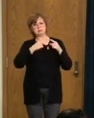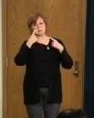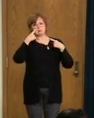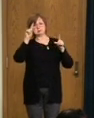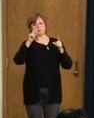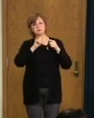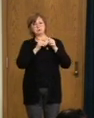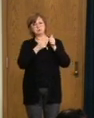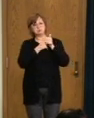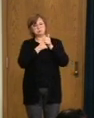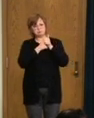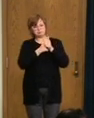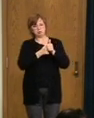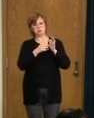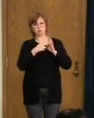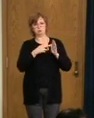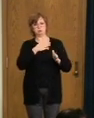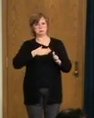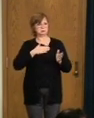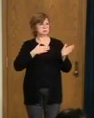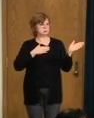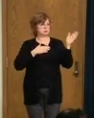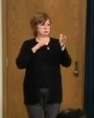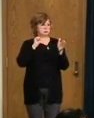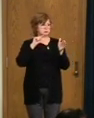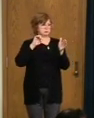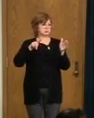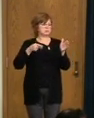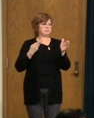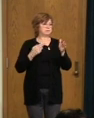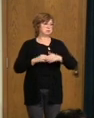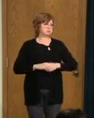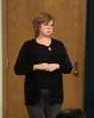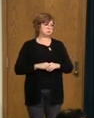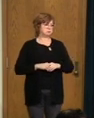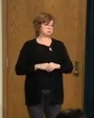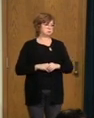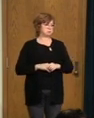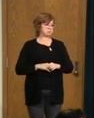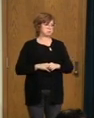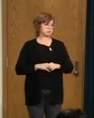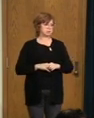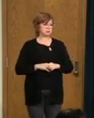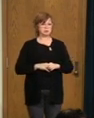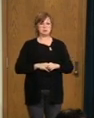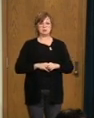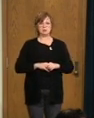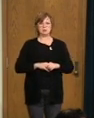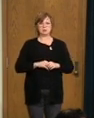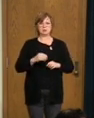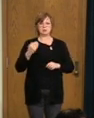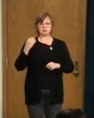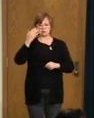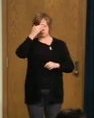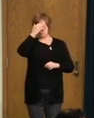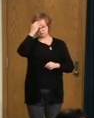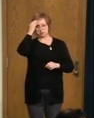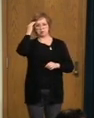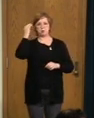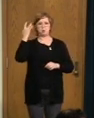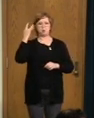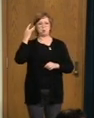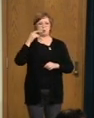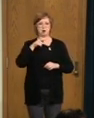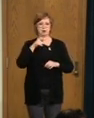We'll take our next question from the room, staff. To the Premier, why didn't your slowdown work? I think that, in fairness, the slowdown